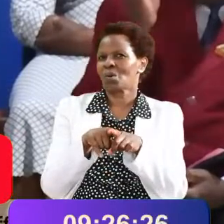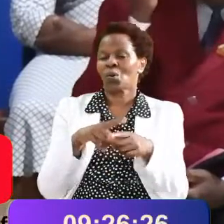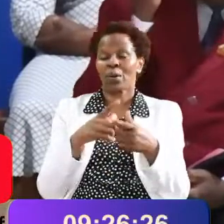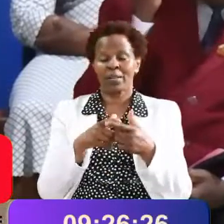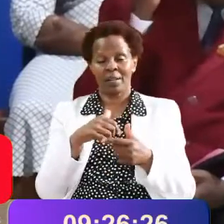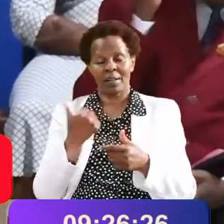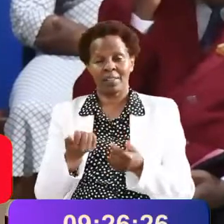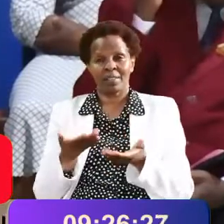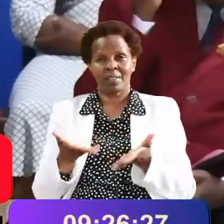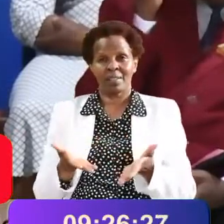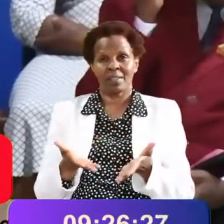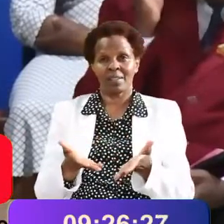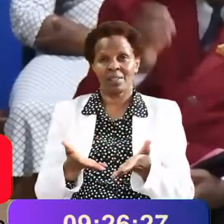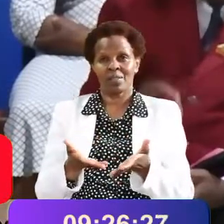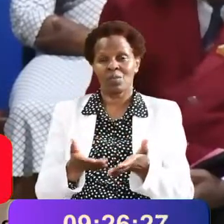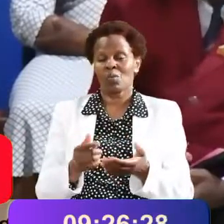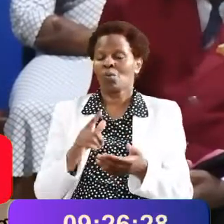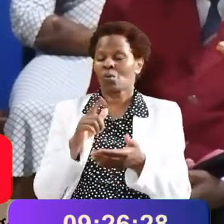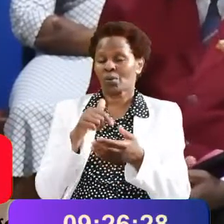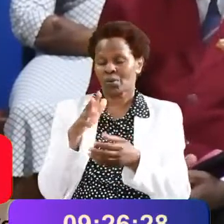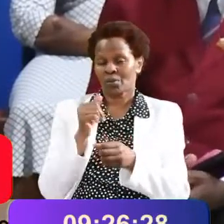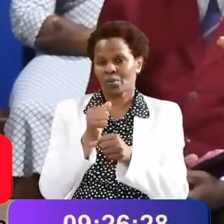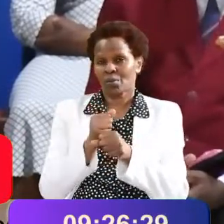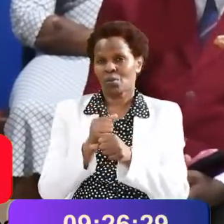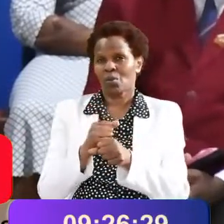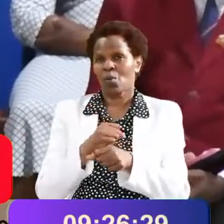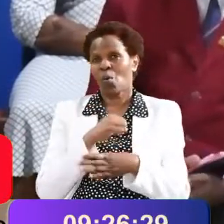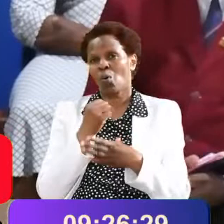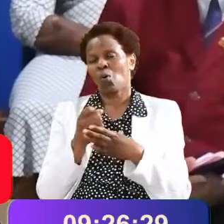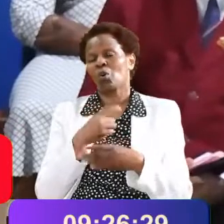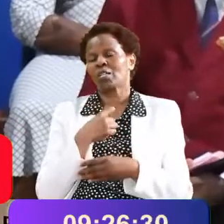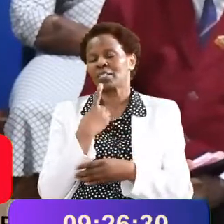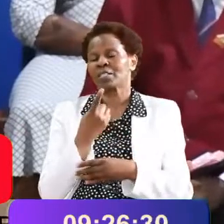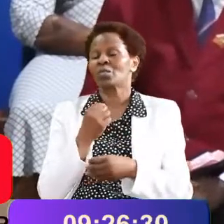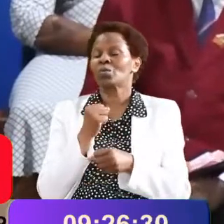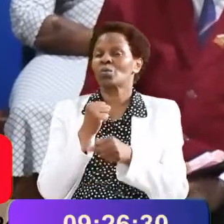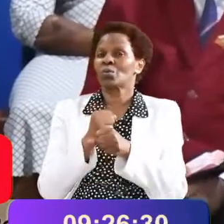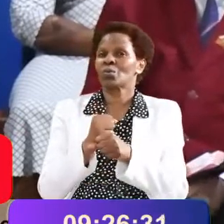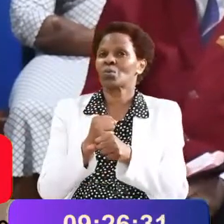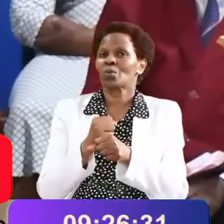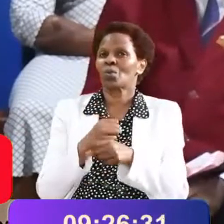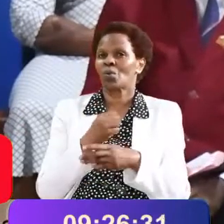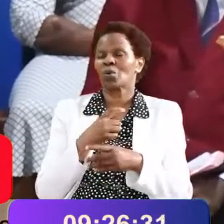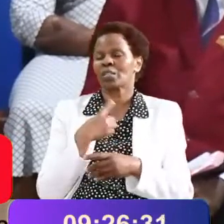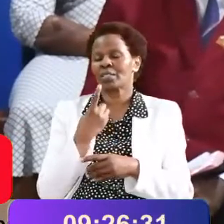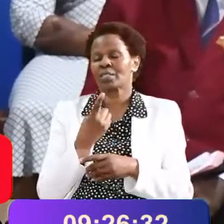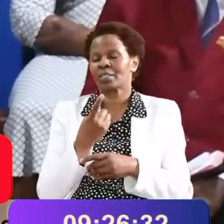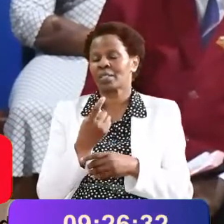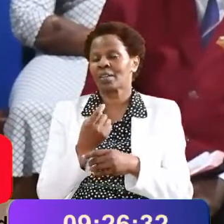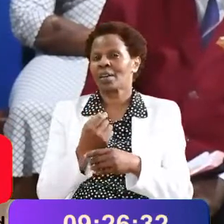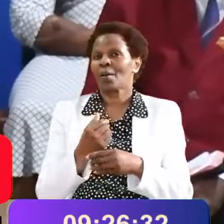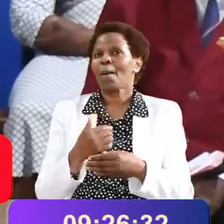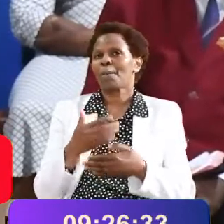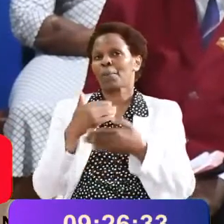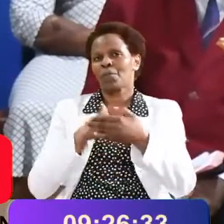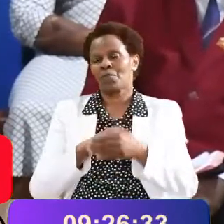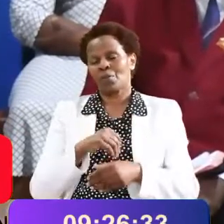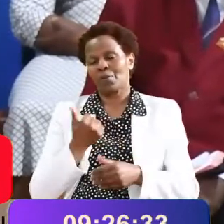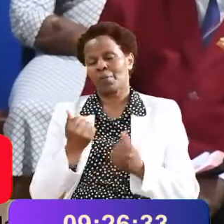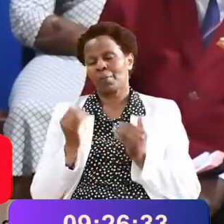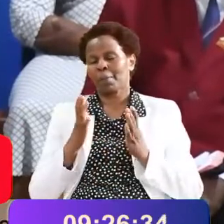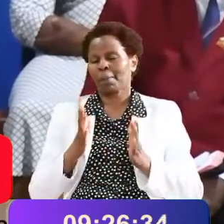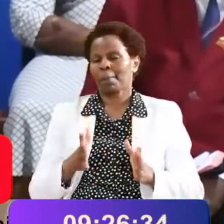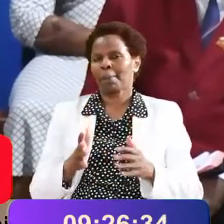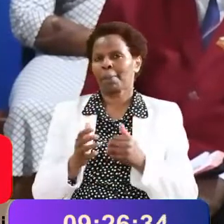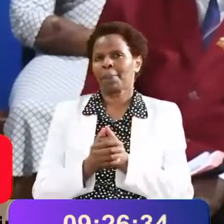the light, is that what you are doing, what you are saying, you can do it even in front of other people. Having